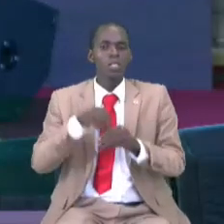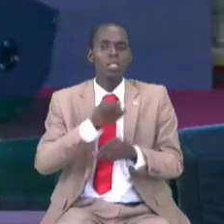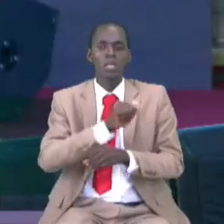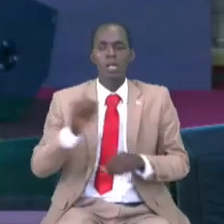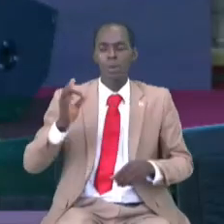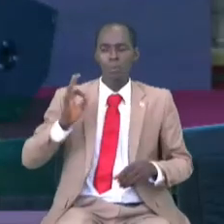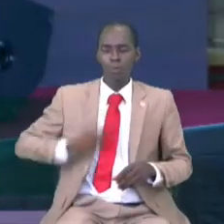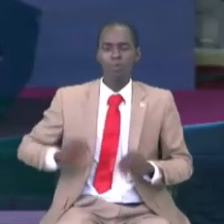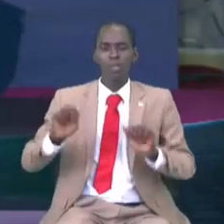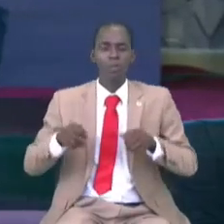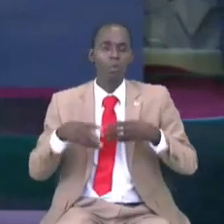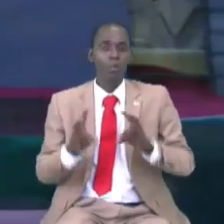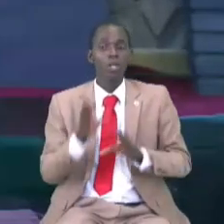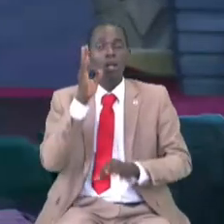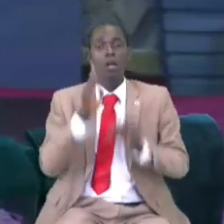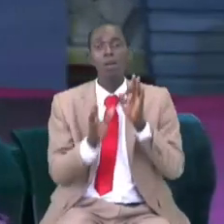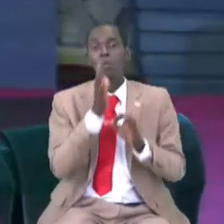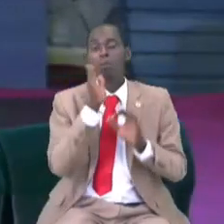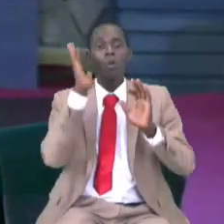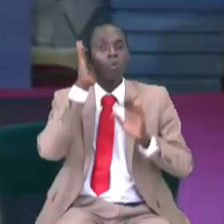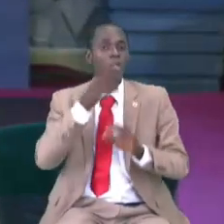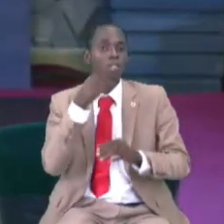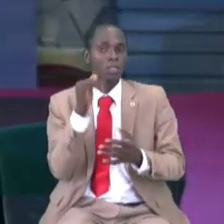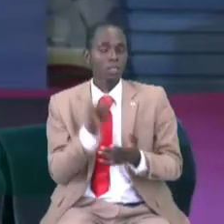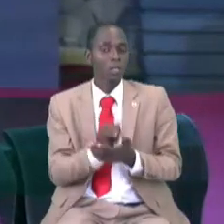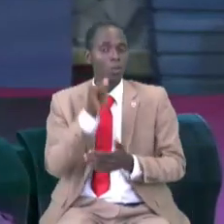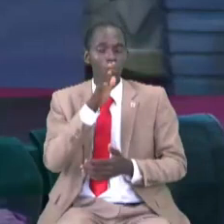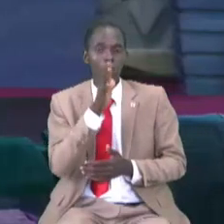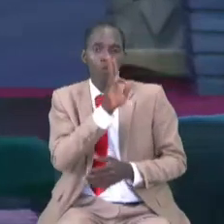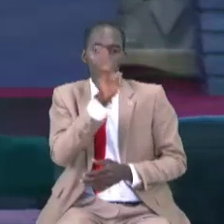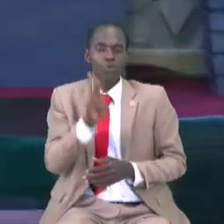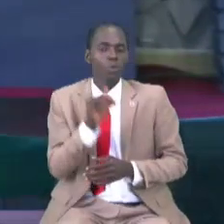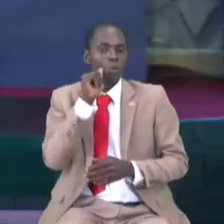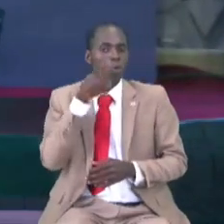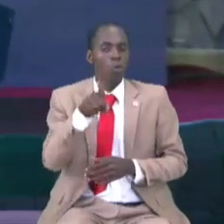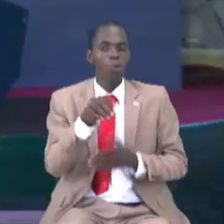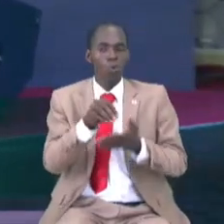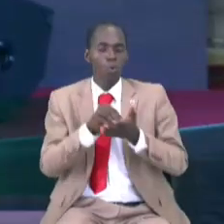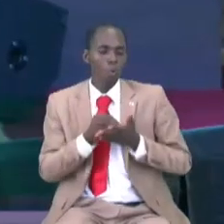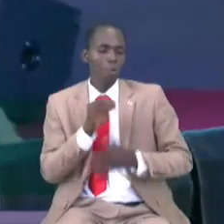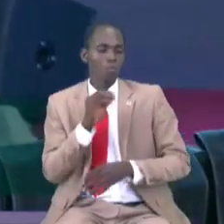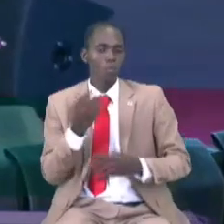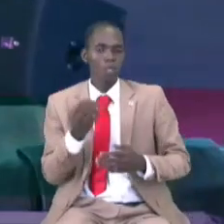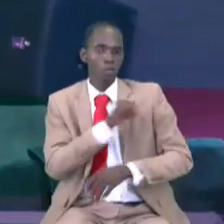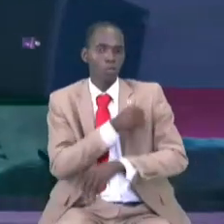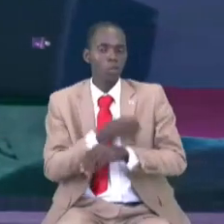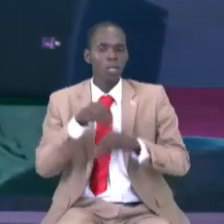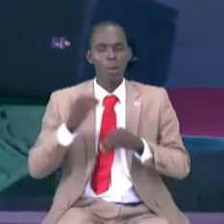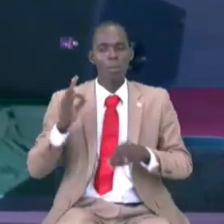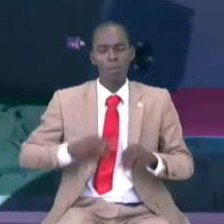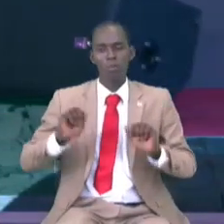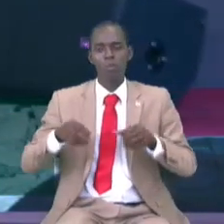her authority in a profitable manner. The king said, let man and beast be covered with sackcloth and